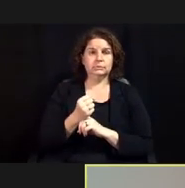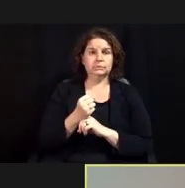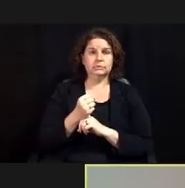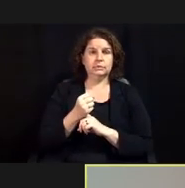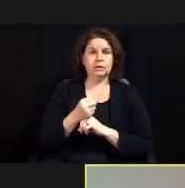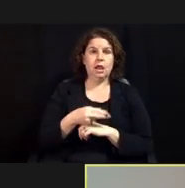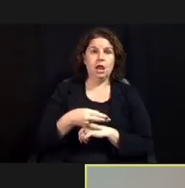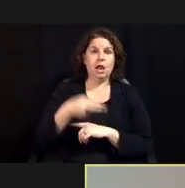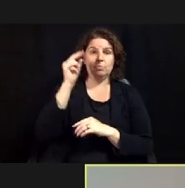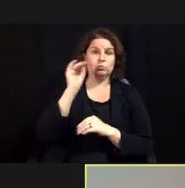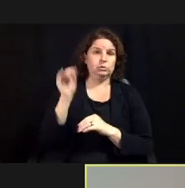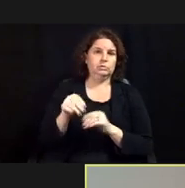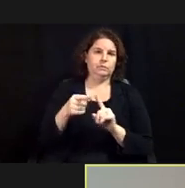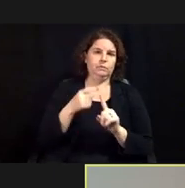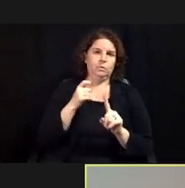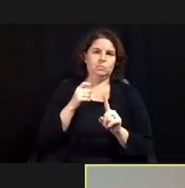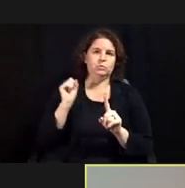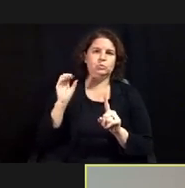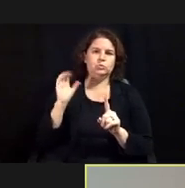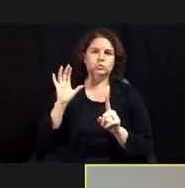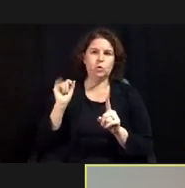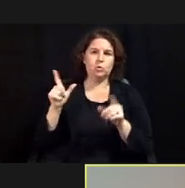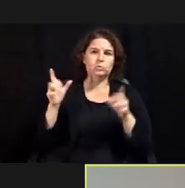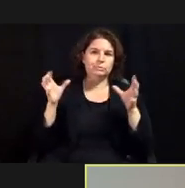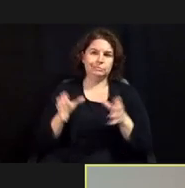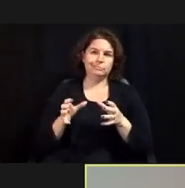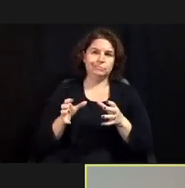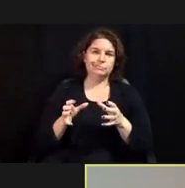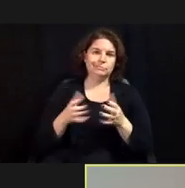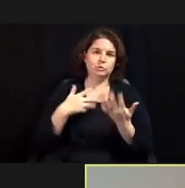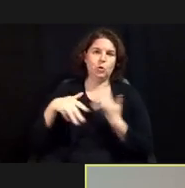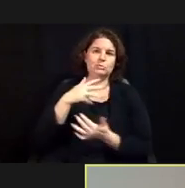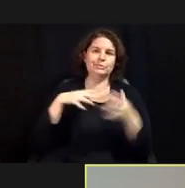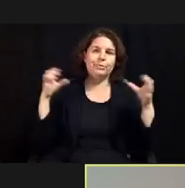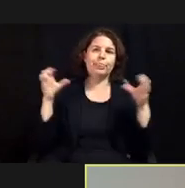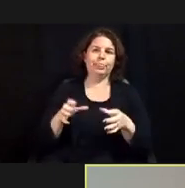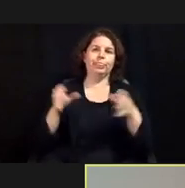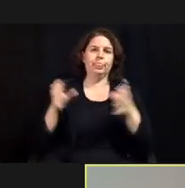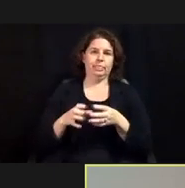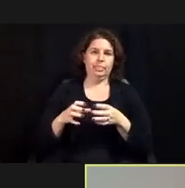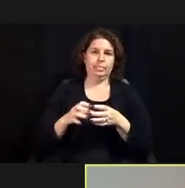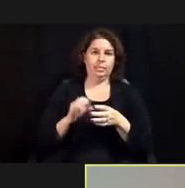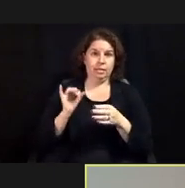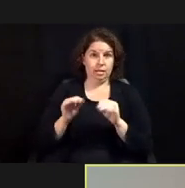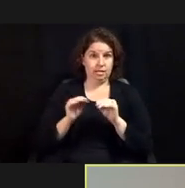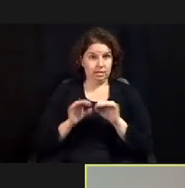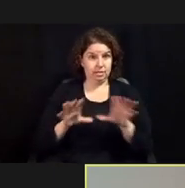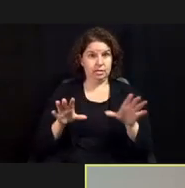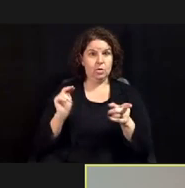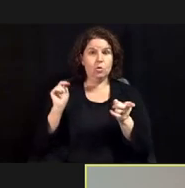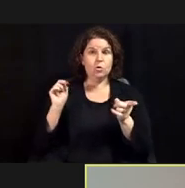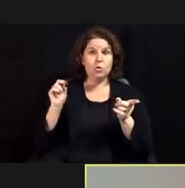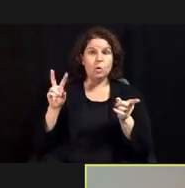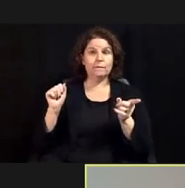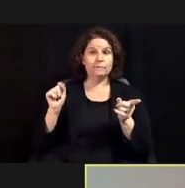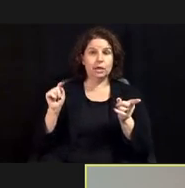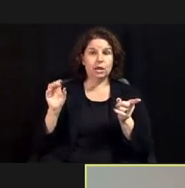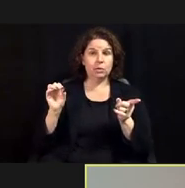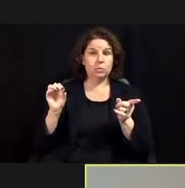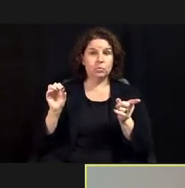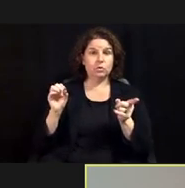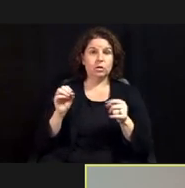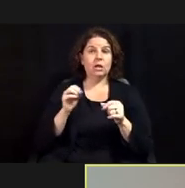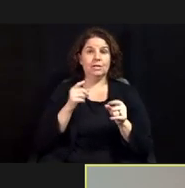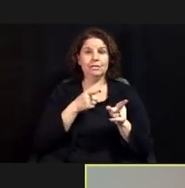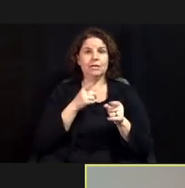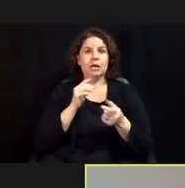That outbreak I mentioned. I mean, if we think about it, the outbreak that happened in Novato, that long-term care facility, now 5 deaths associated with that